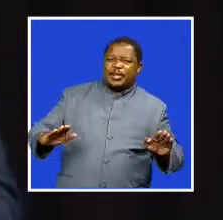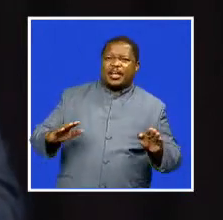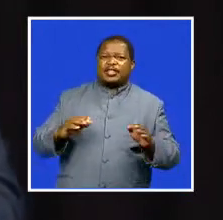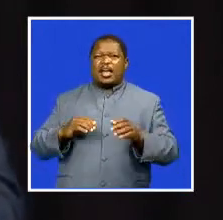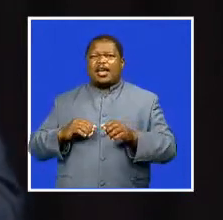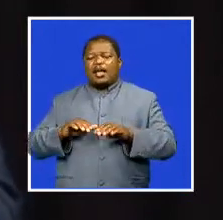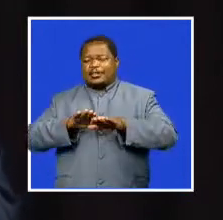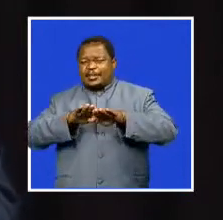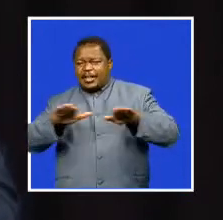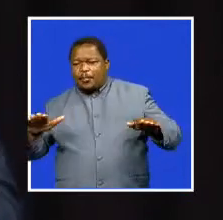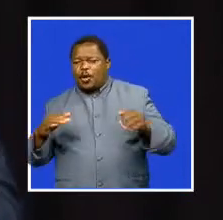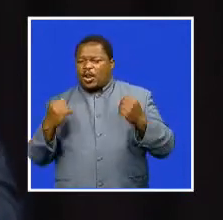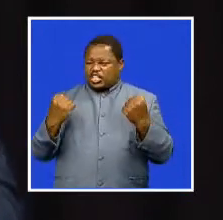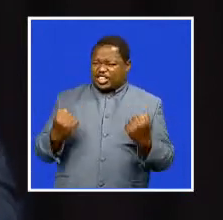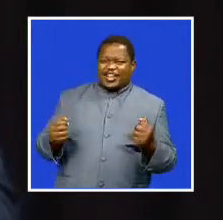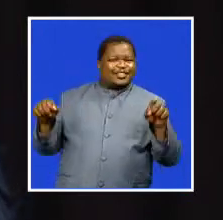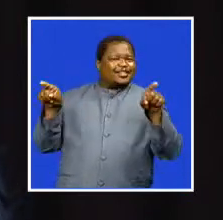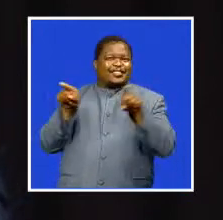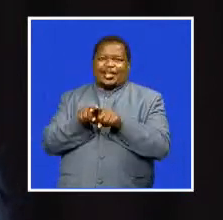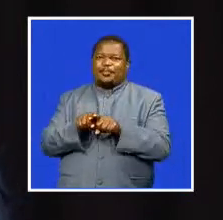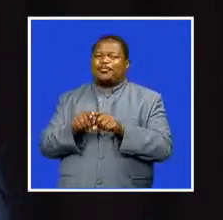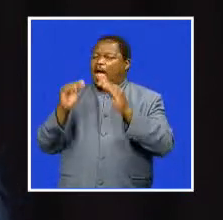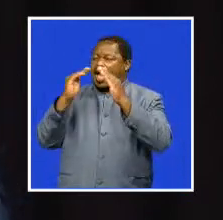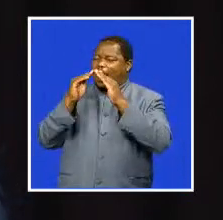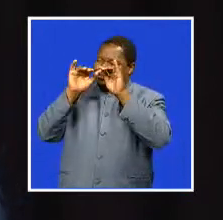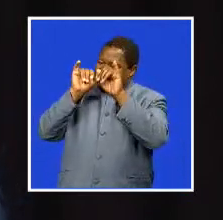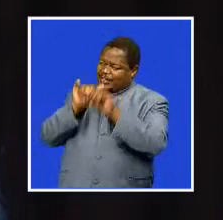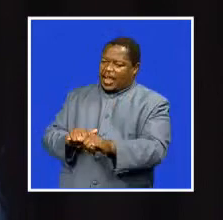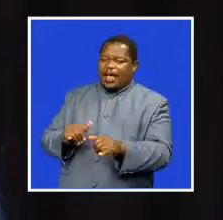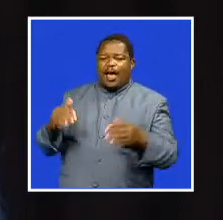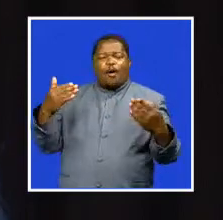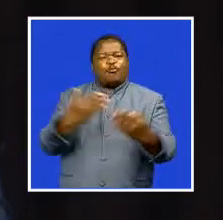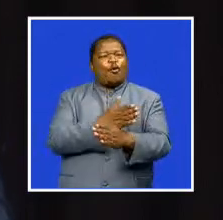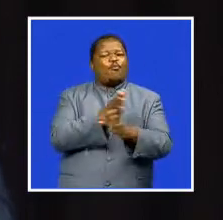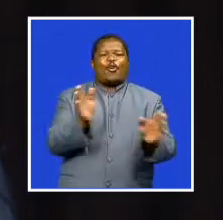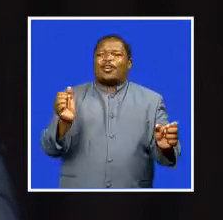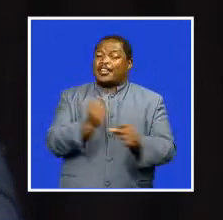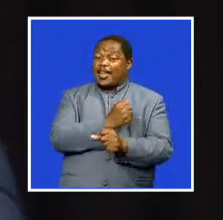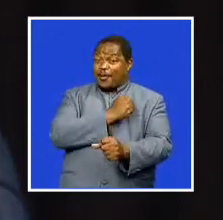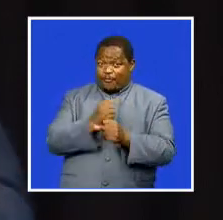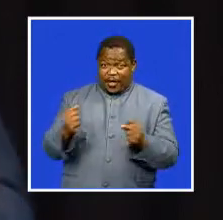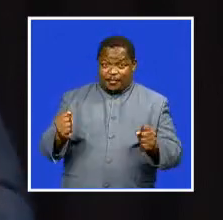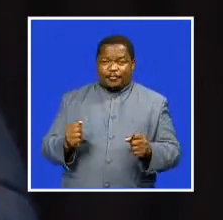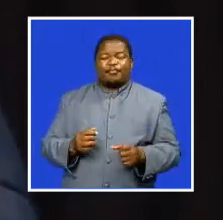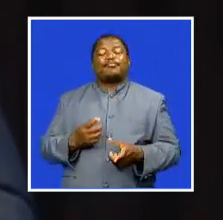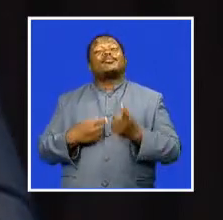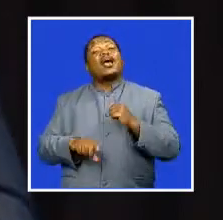asisita bekunene siyawabonga emaswati siyabonga abafundisi